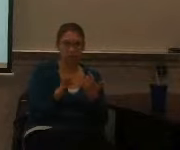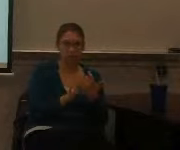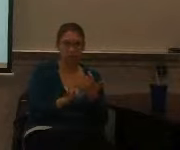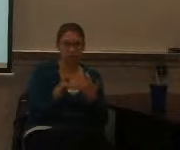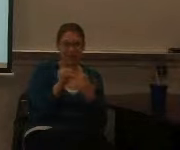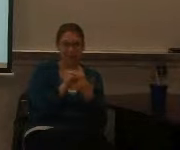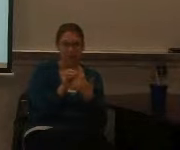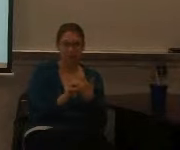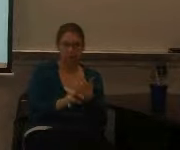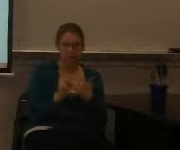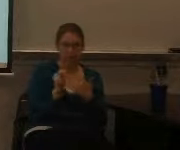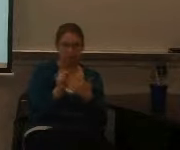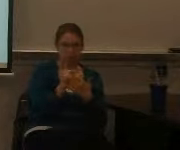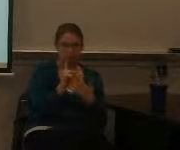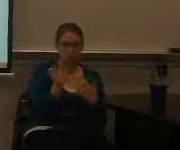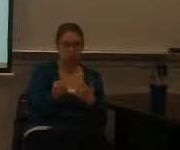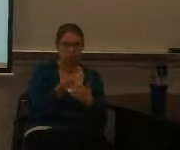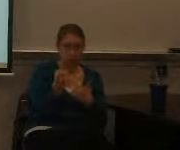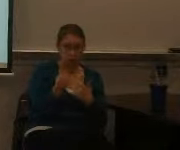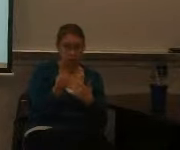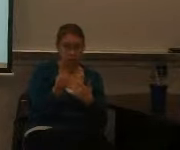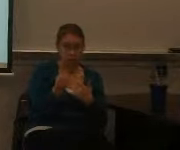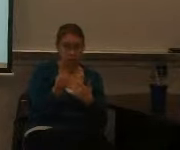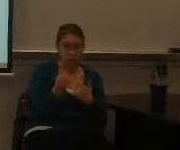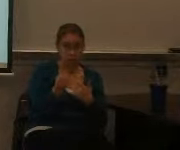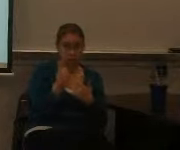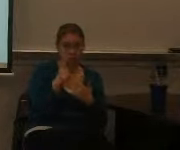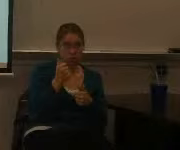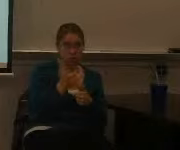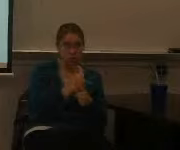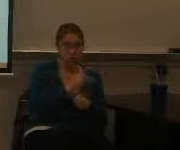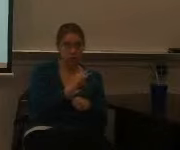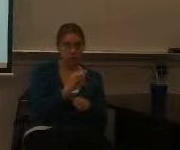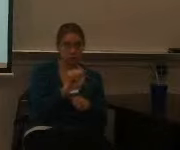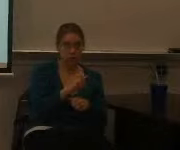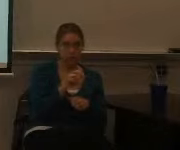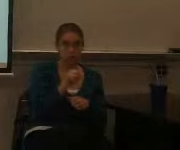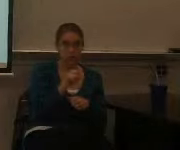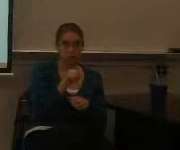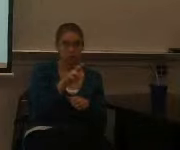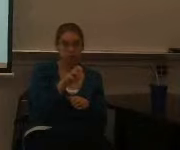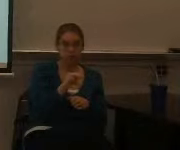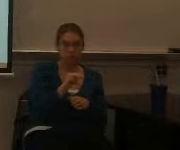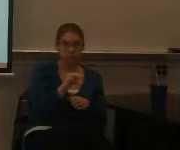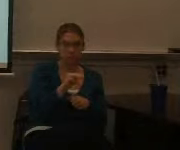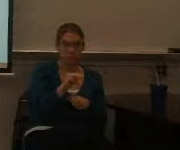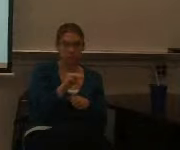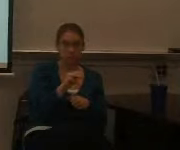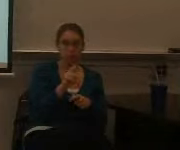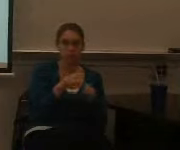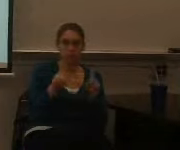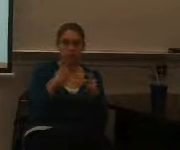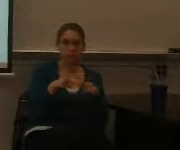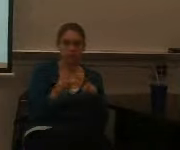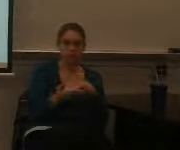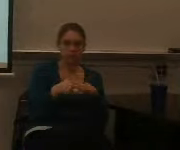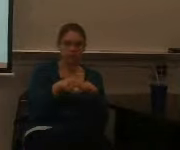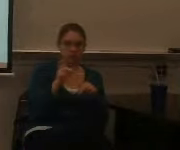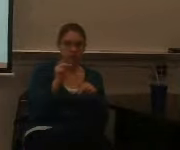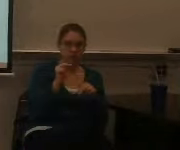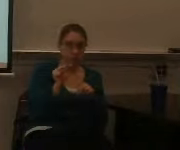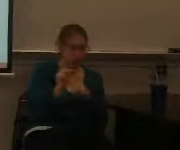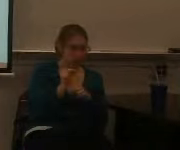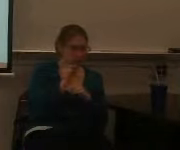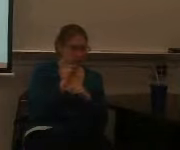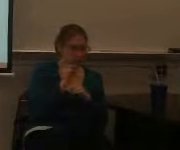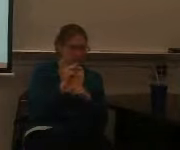about 60% of the nitrogen is retained over each kilometer of the stream channel. But as we increased the nutrients,